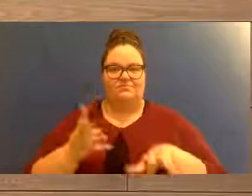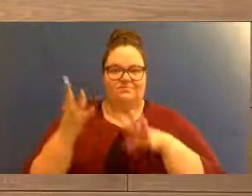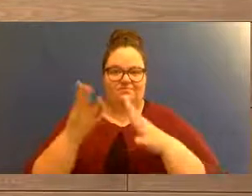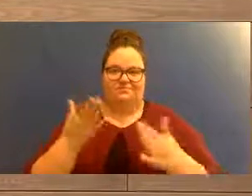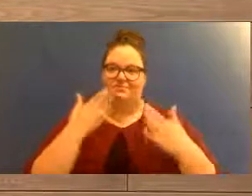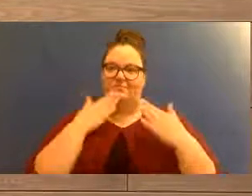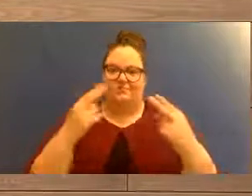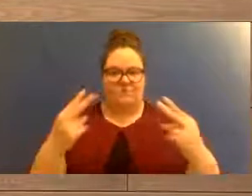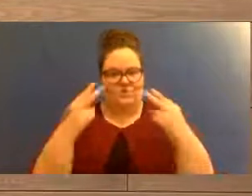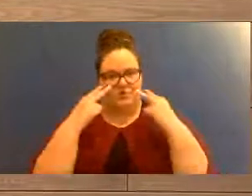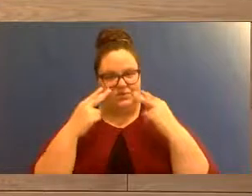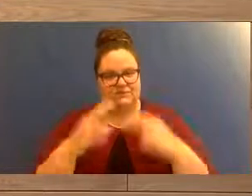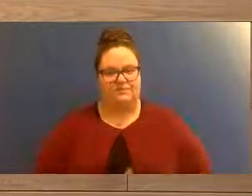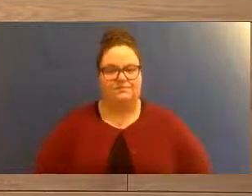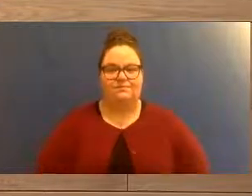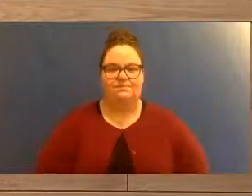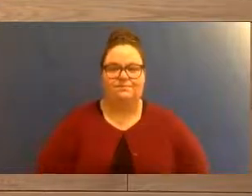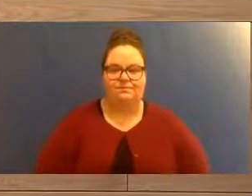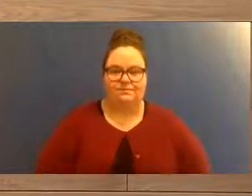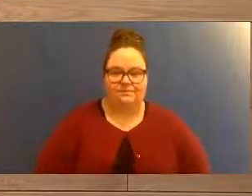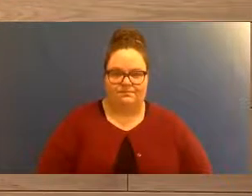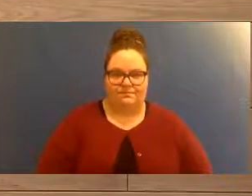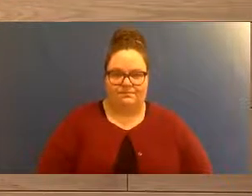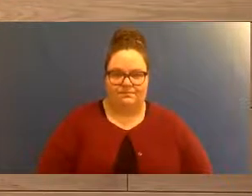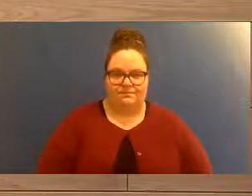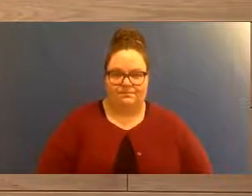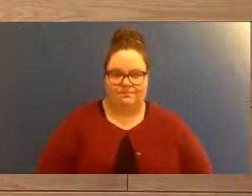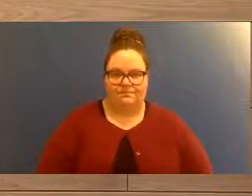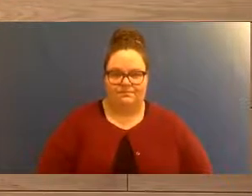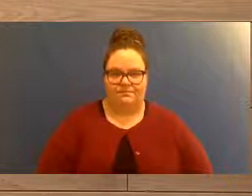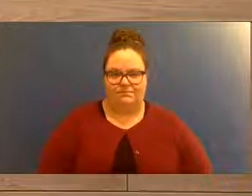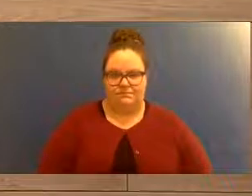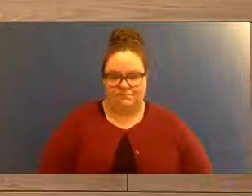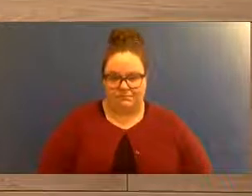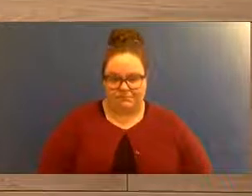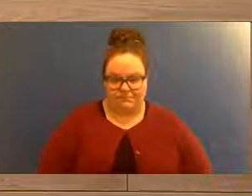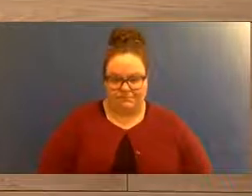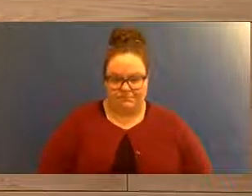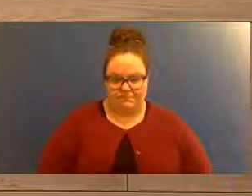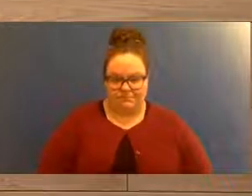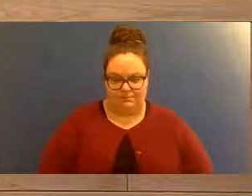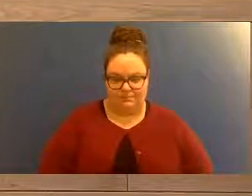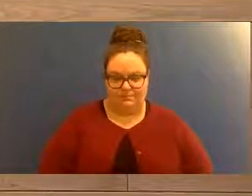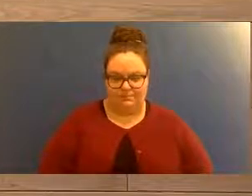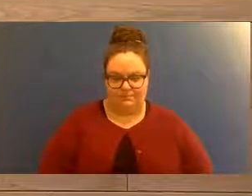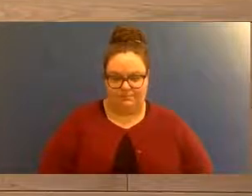fin de notre mise à jour. Merci beaucoup. This concludes today's update. Thank you.